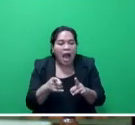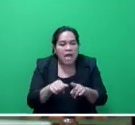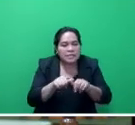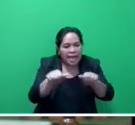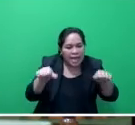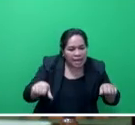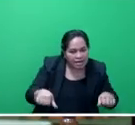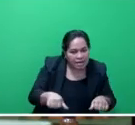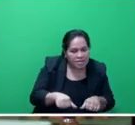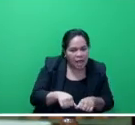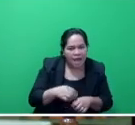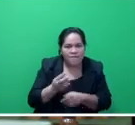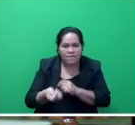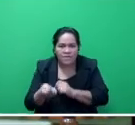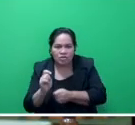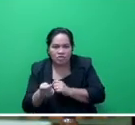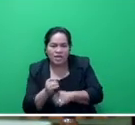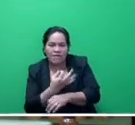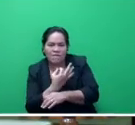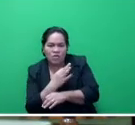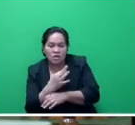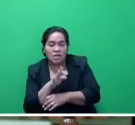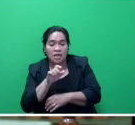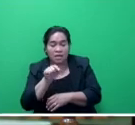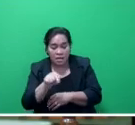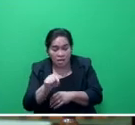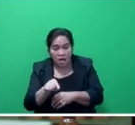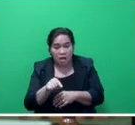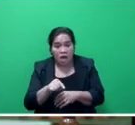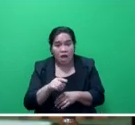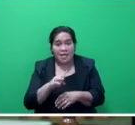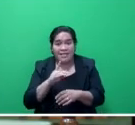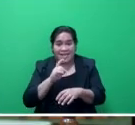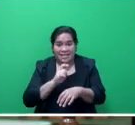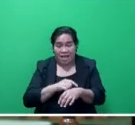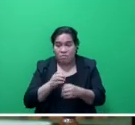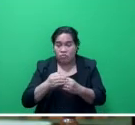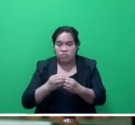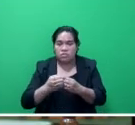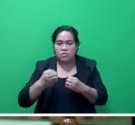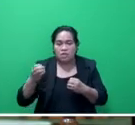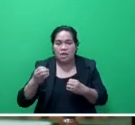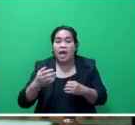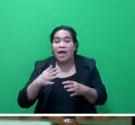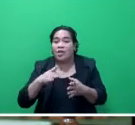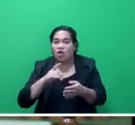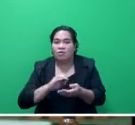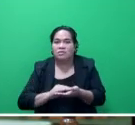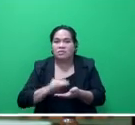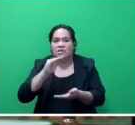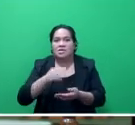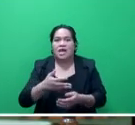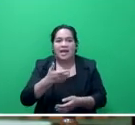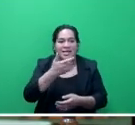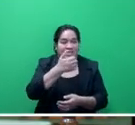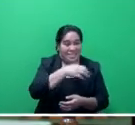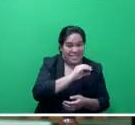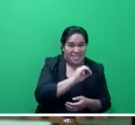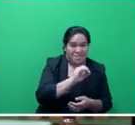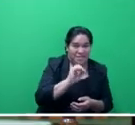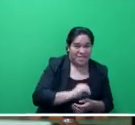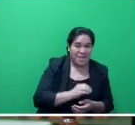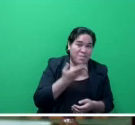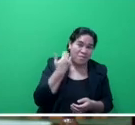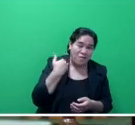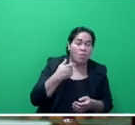forest, the export income deduction is now increased from 60% to 90%, which means that 90% of the export income